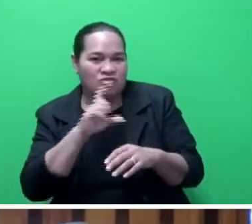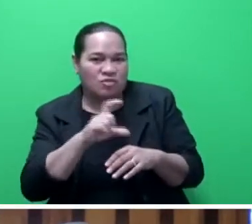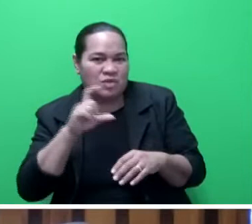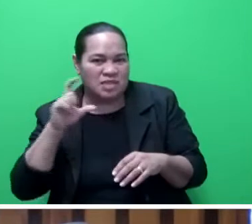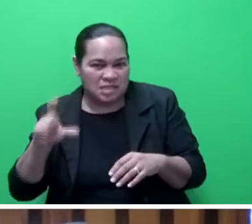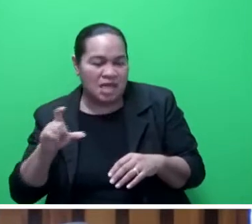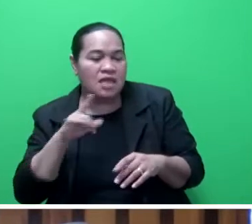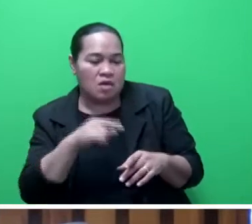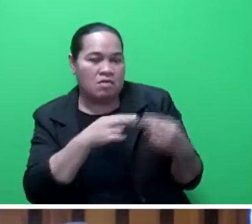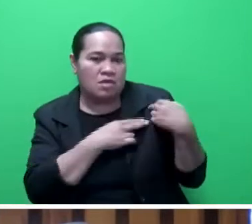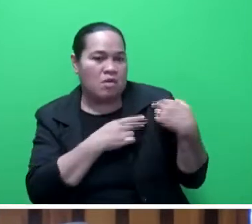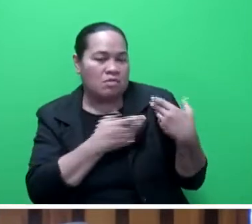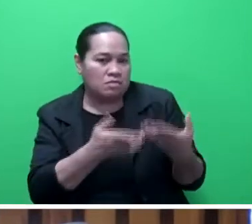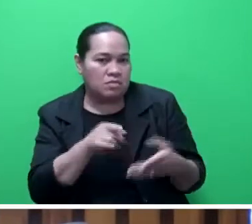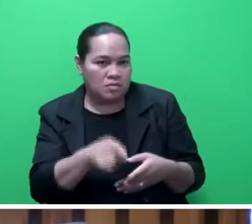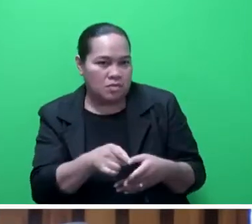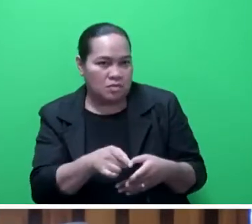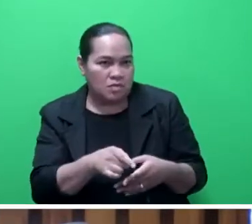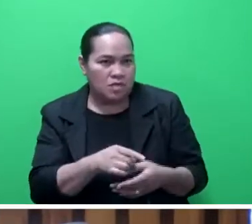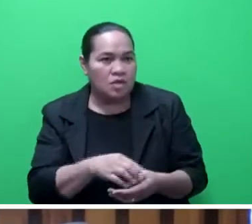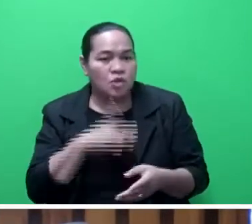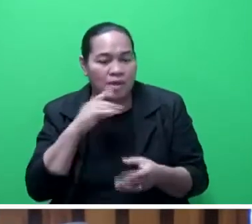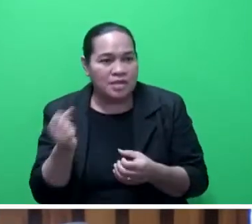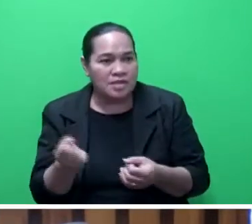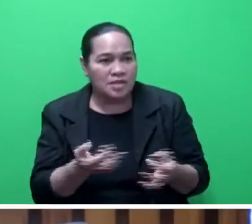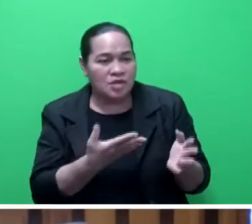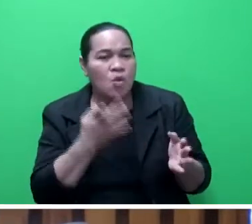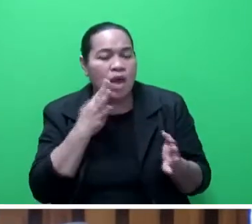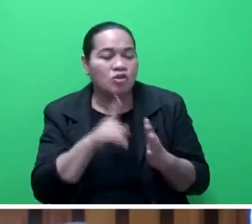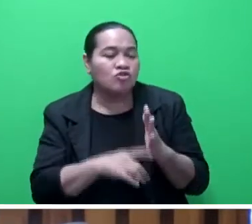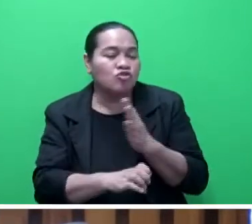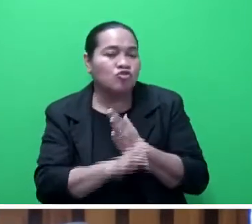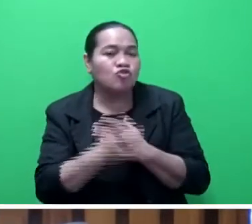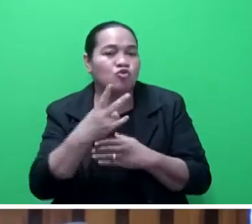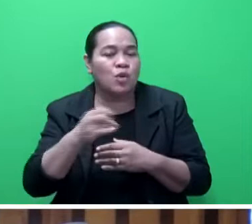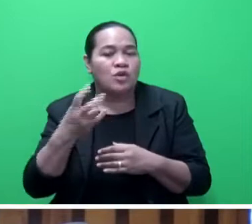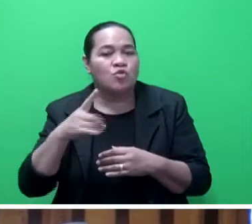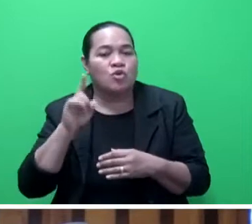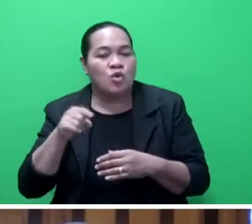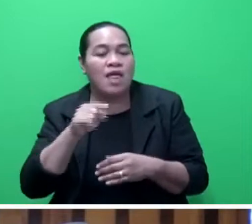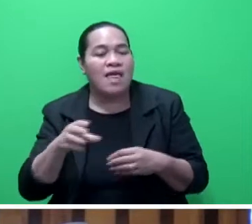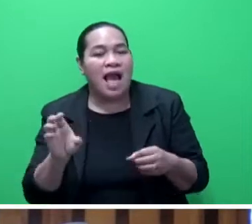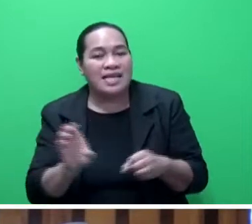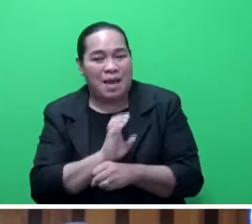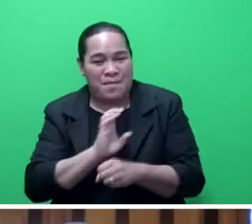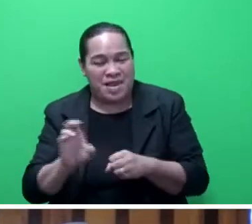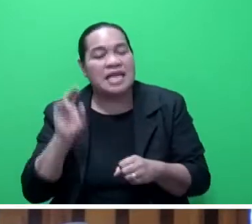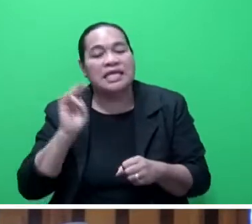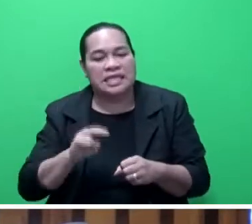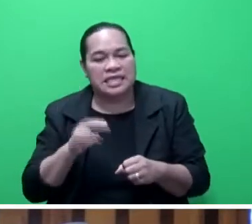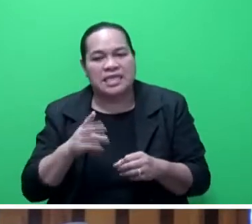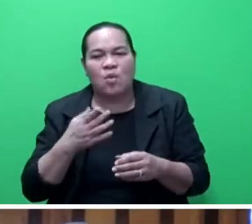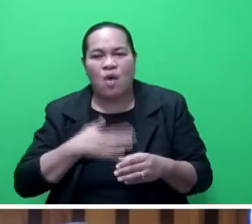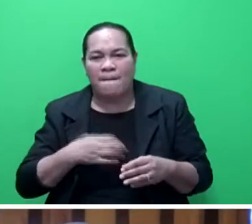Commission. As outlined in the FSC submission to FCCC in June 2021, the company needed to carry out necessary investments